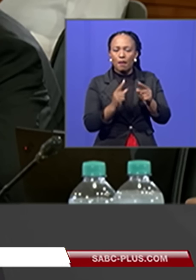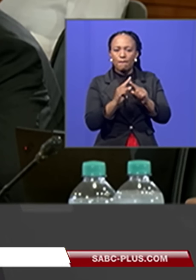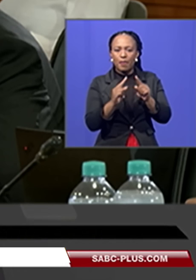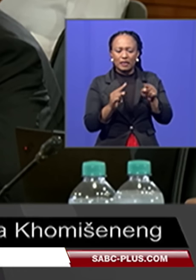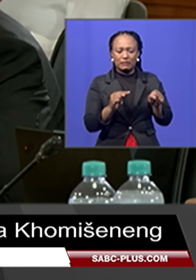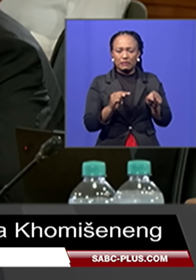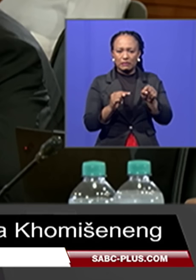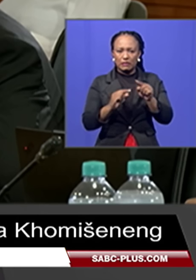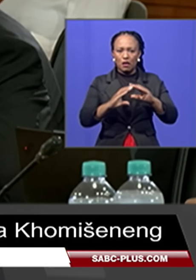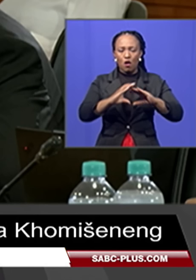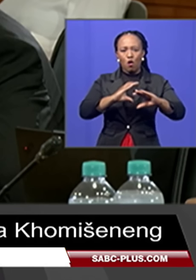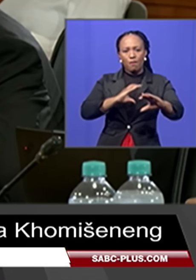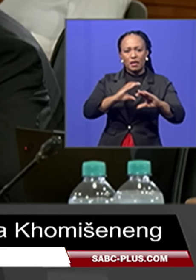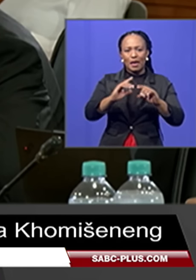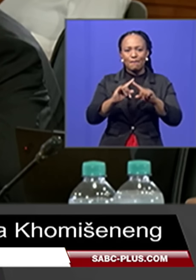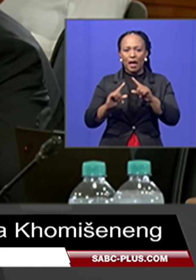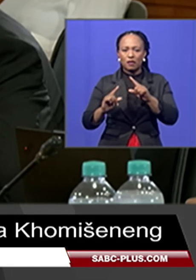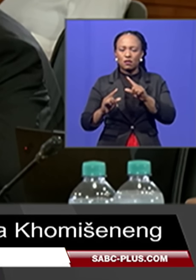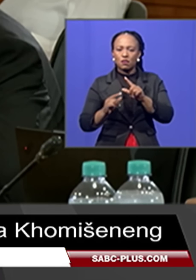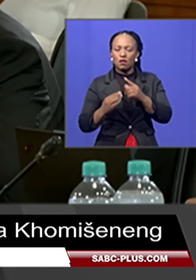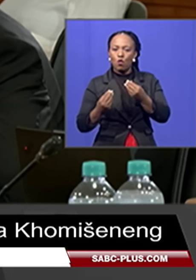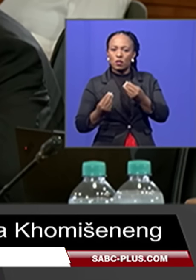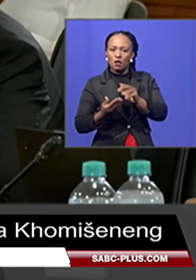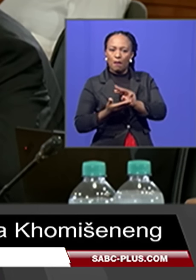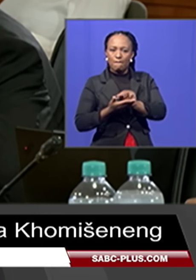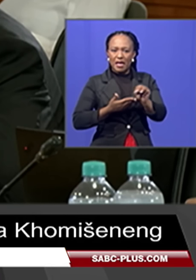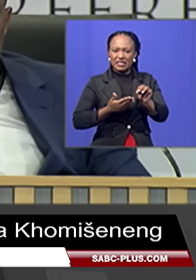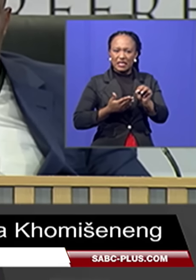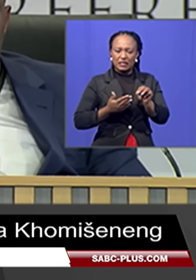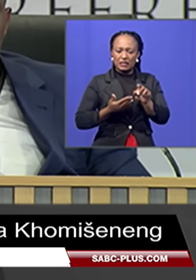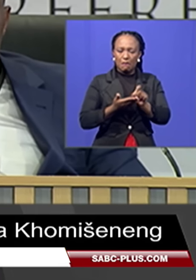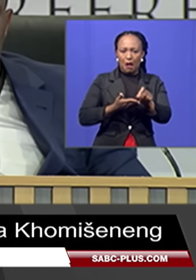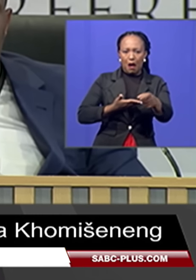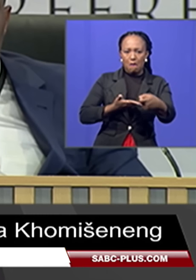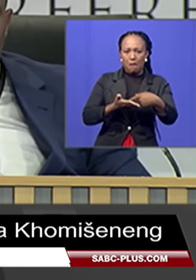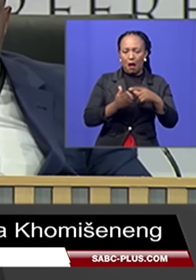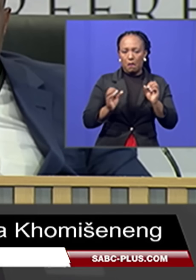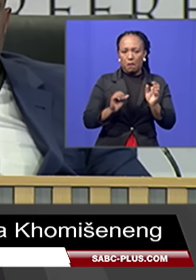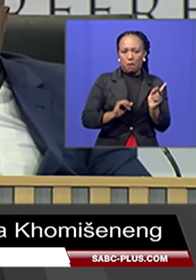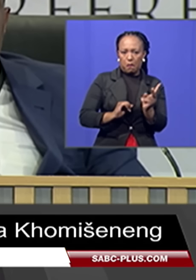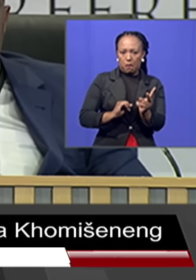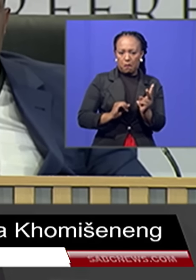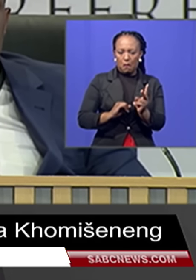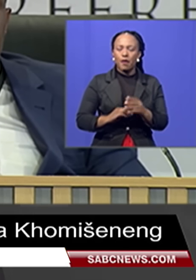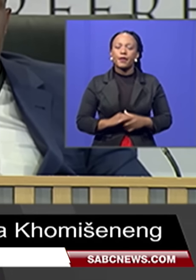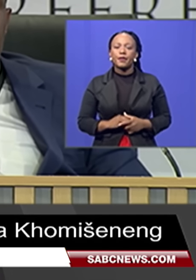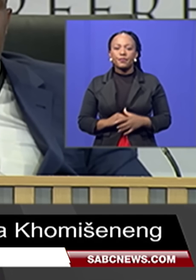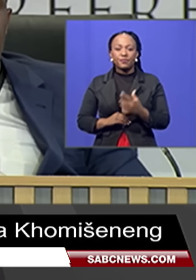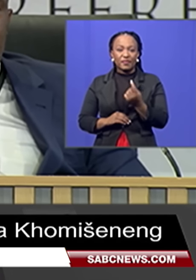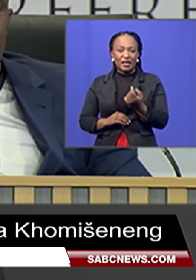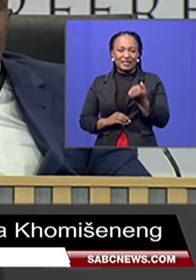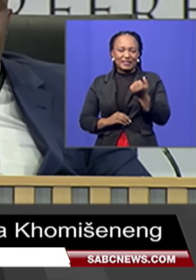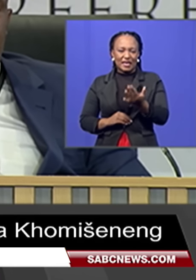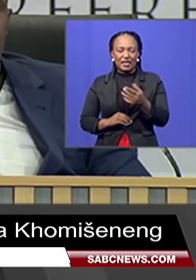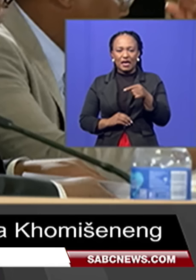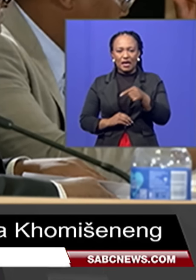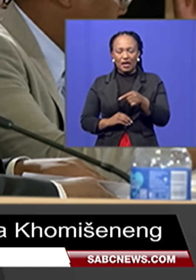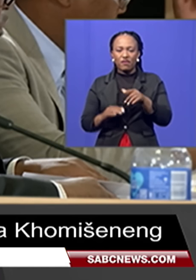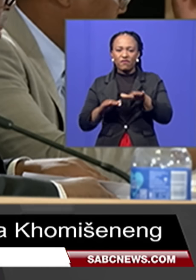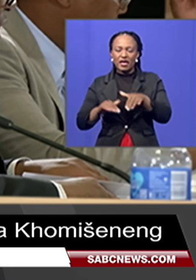leaving an electronic trail that suggests that they have done so. Go latofatšwa ge pharele ya dithendara e tatetša